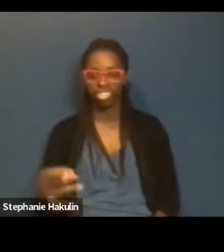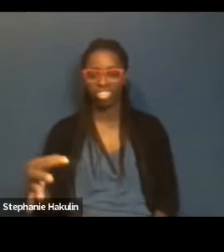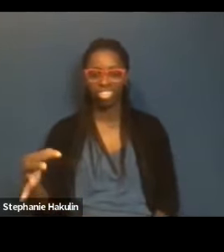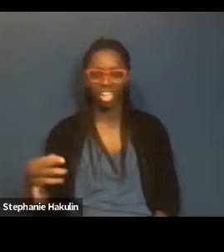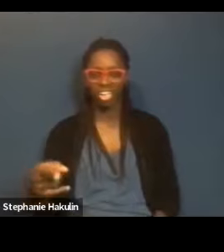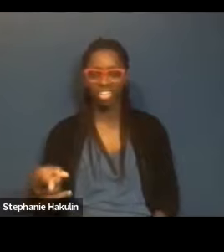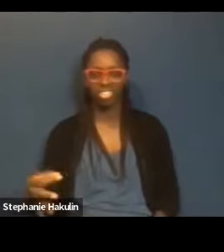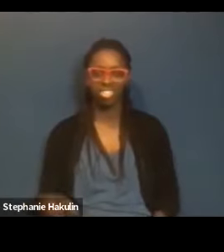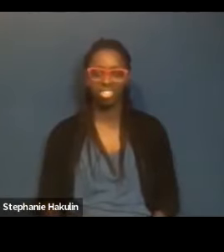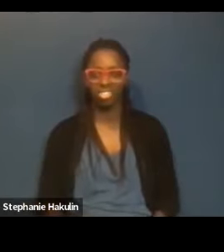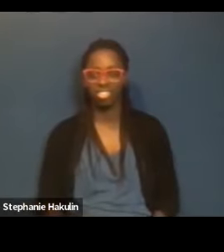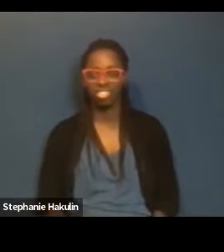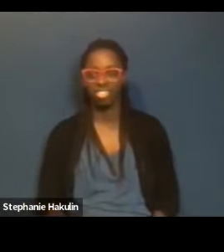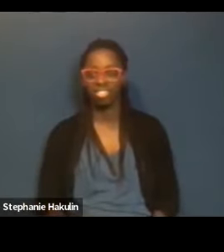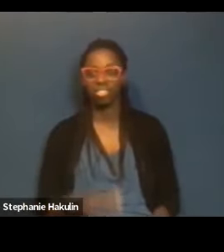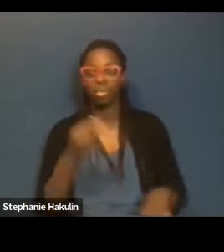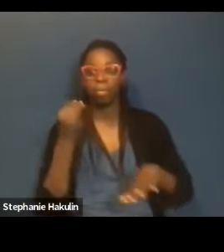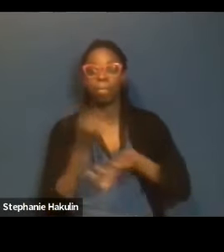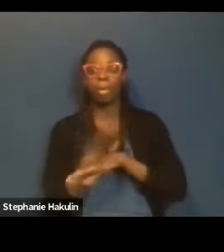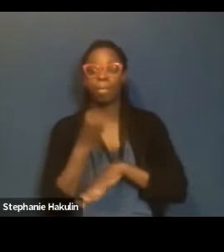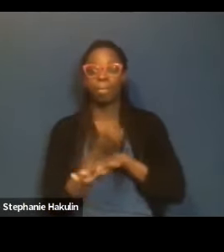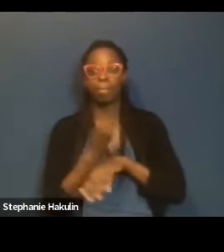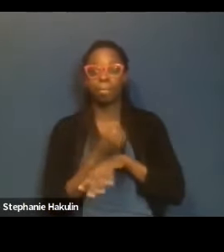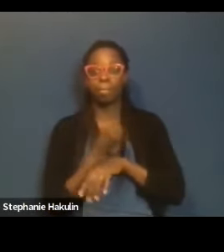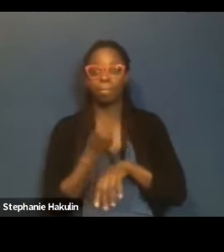Shout out Miami Gardens.